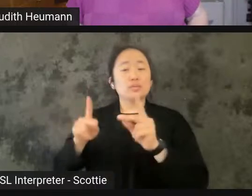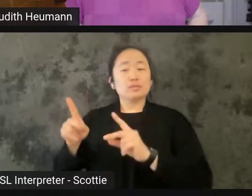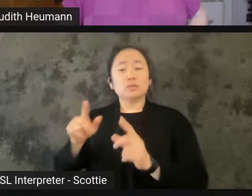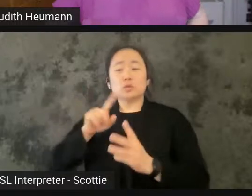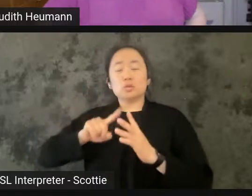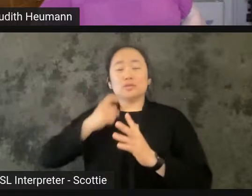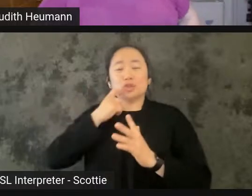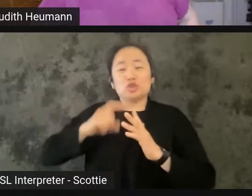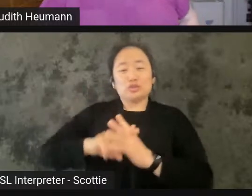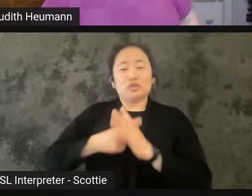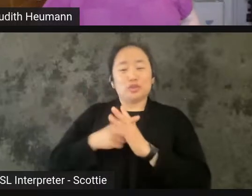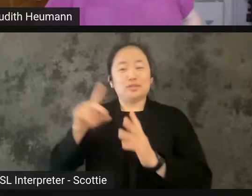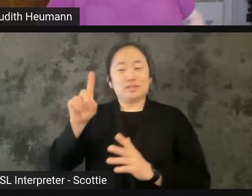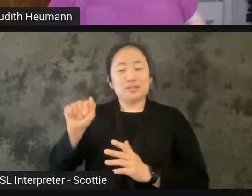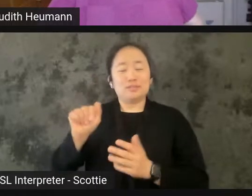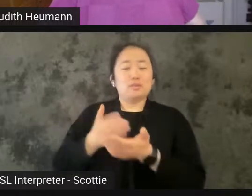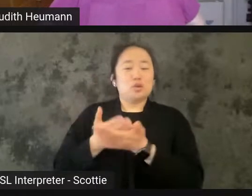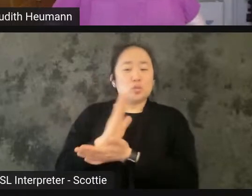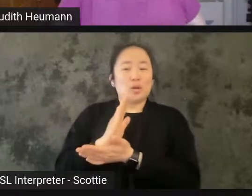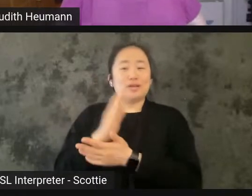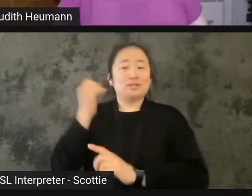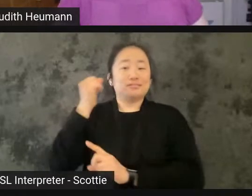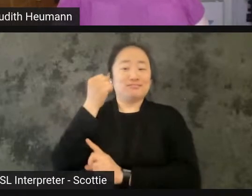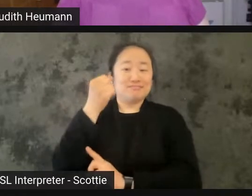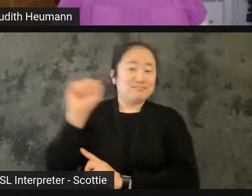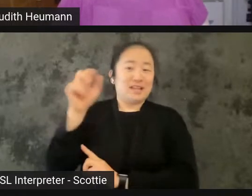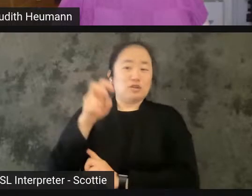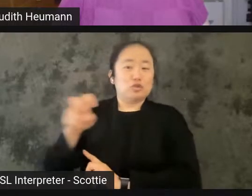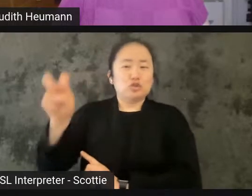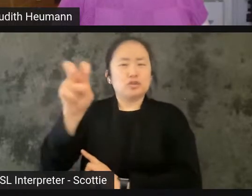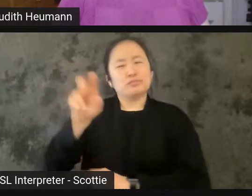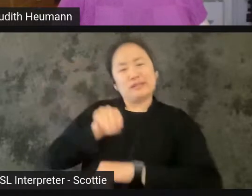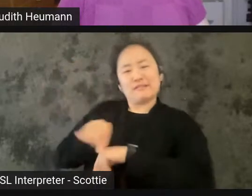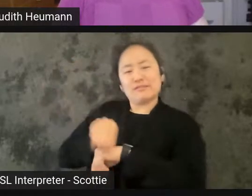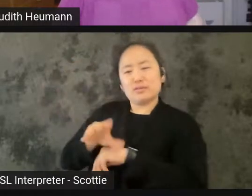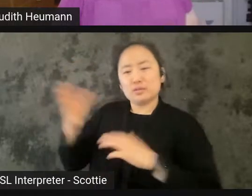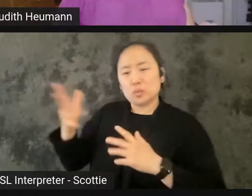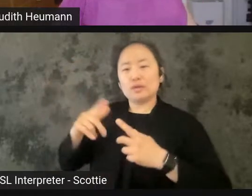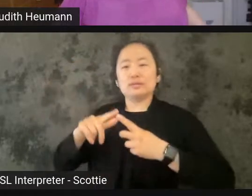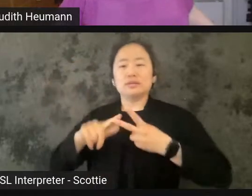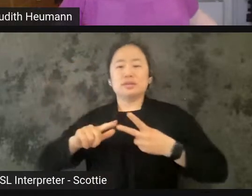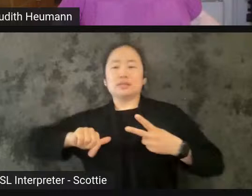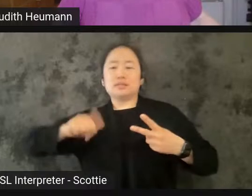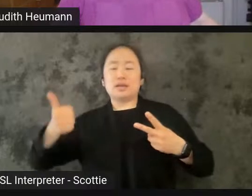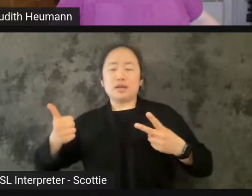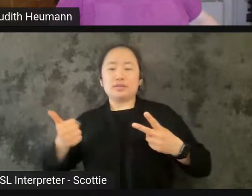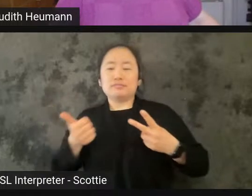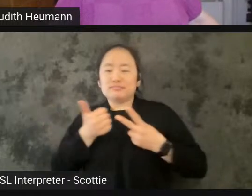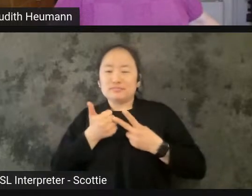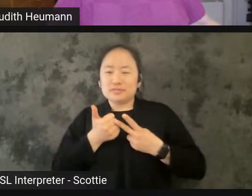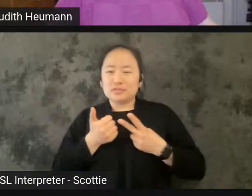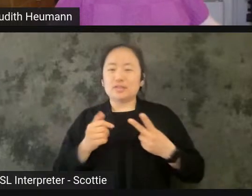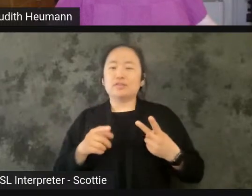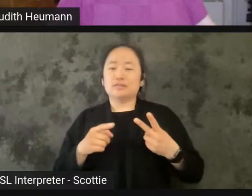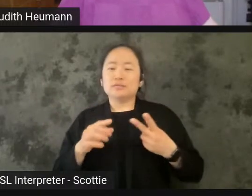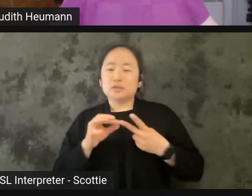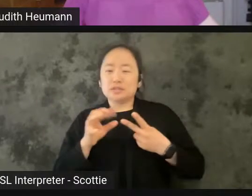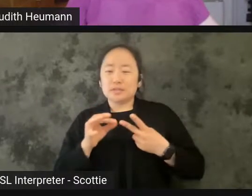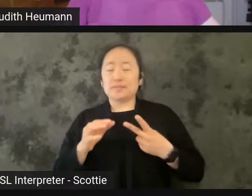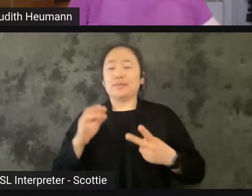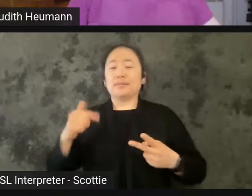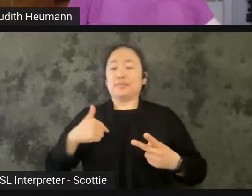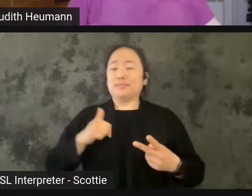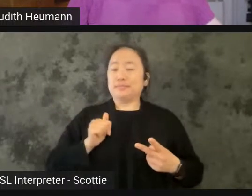And then another is a little more specific from an individual talking about a group of students with disabilities setting up